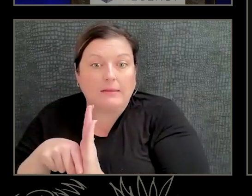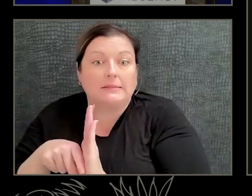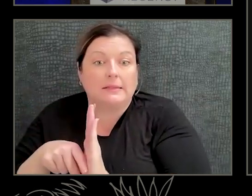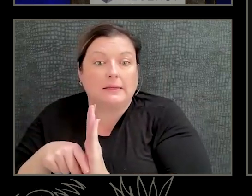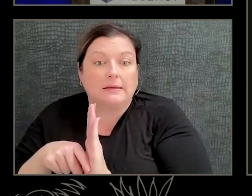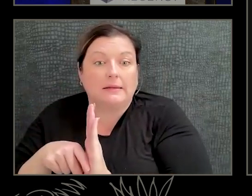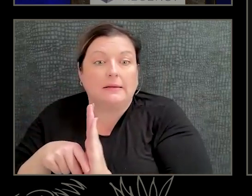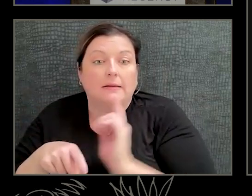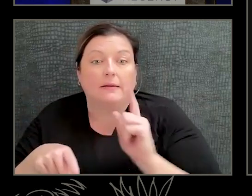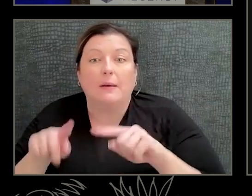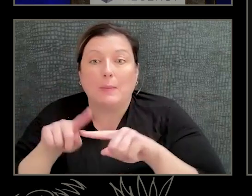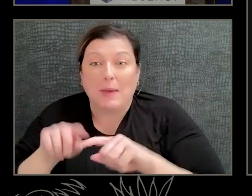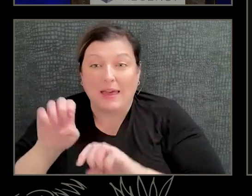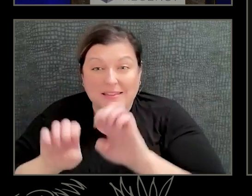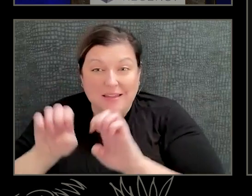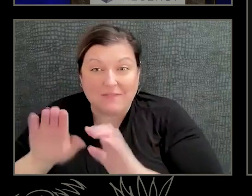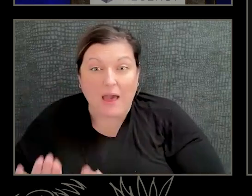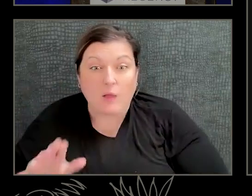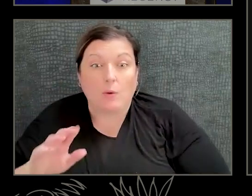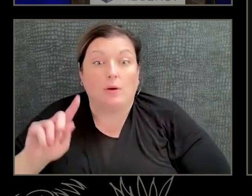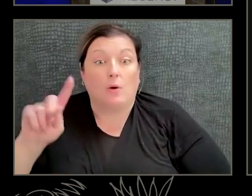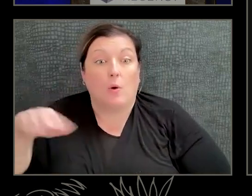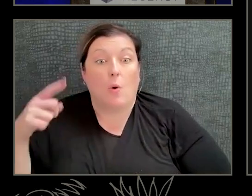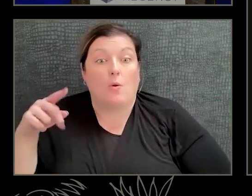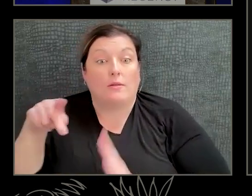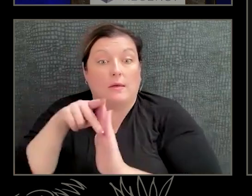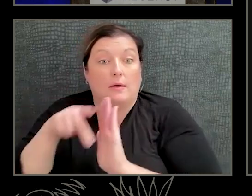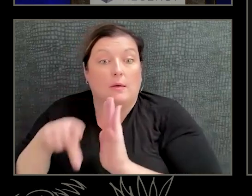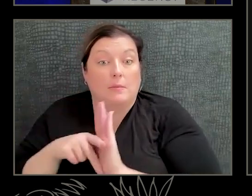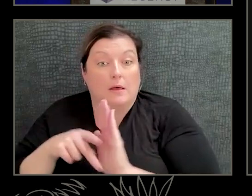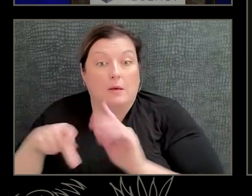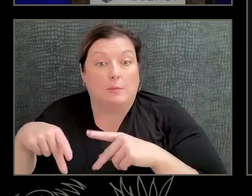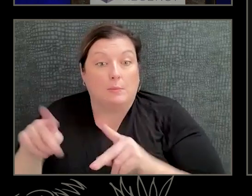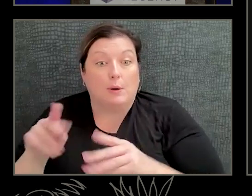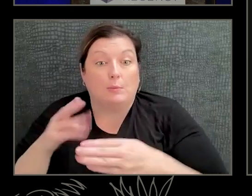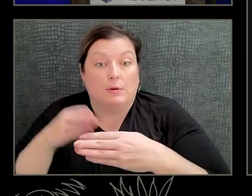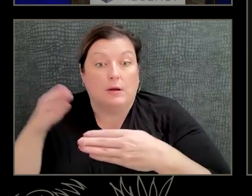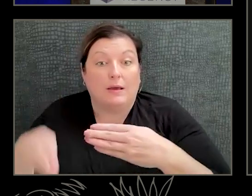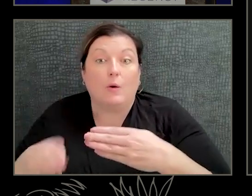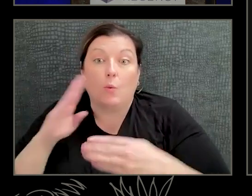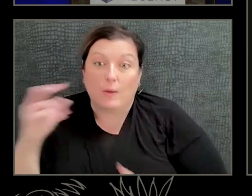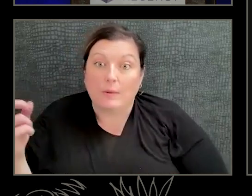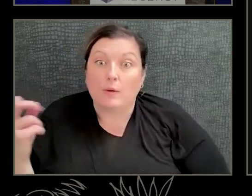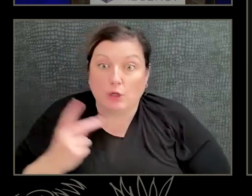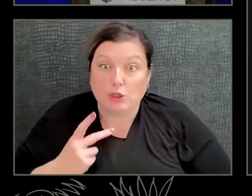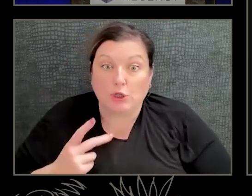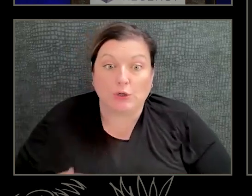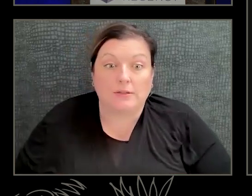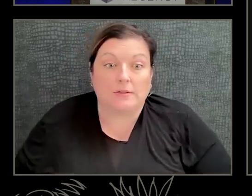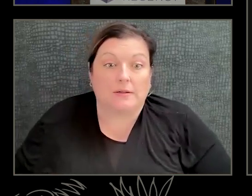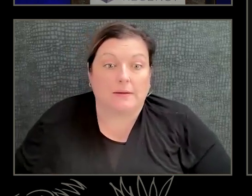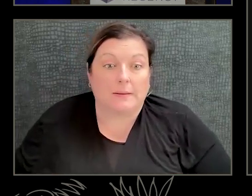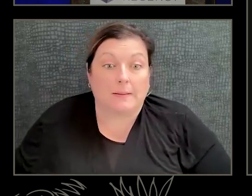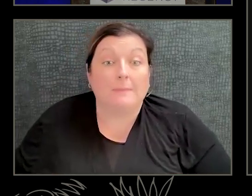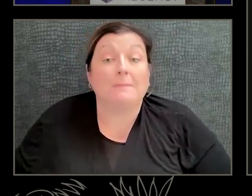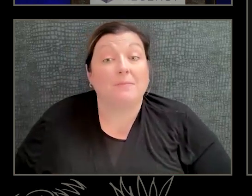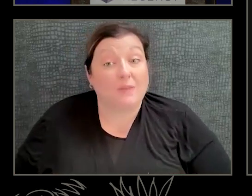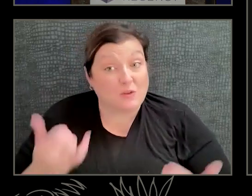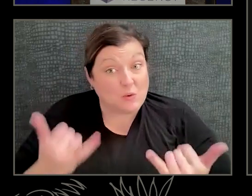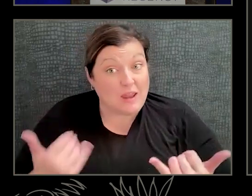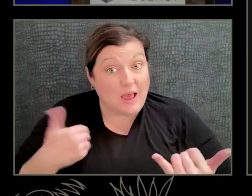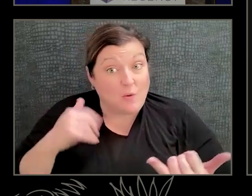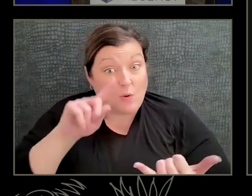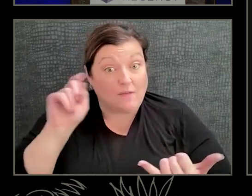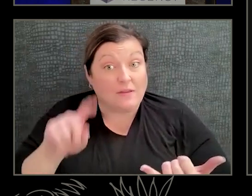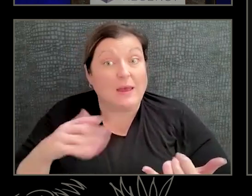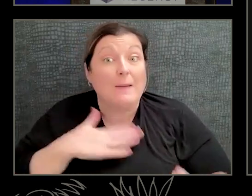based evaluator. Otherwise, only the policy based permission output is going to be returned. Okay, now here comes a question.